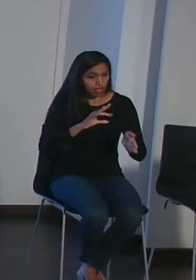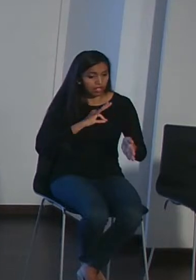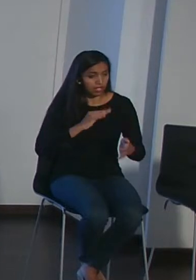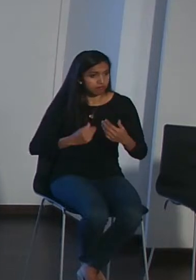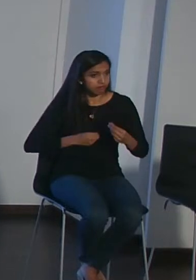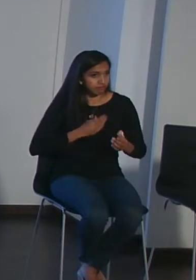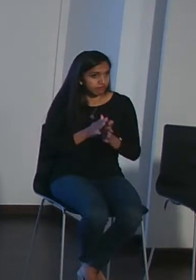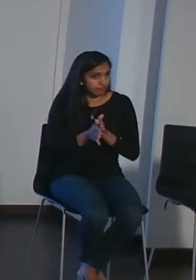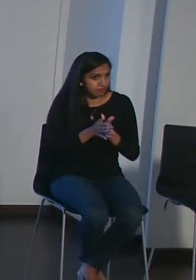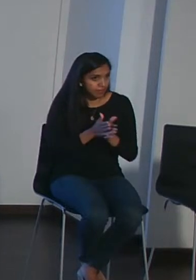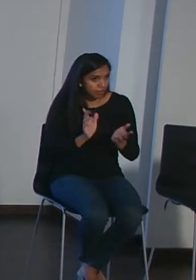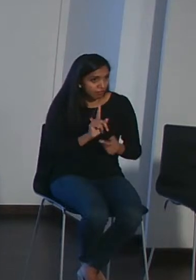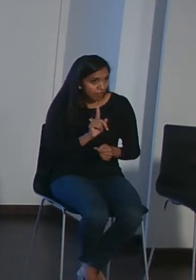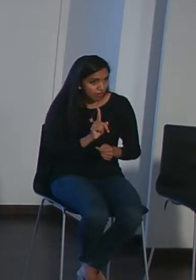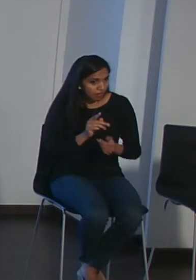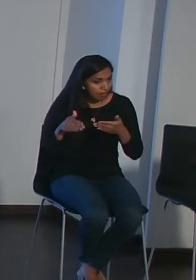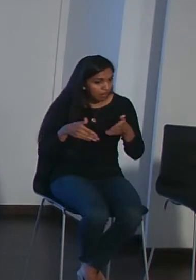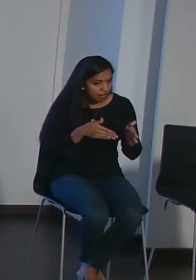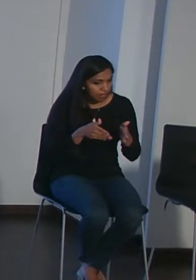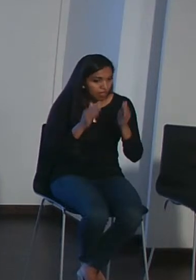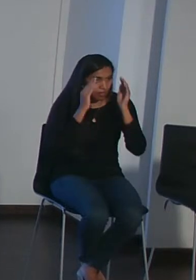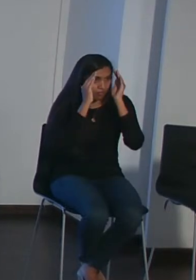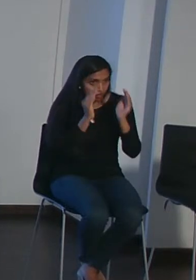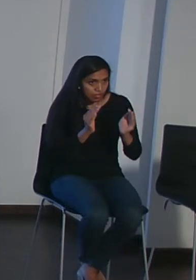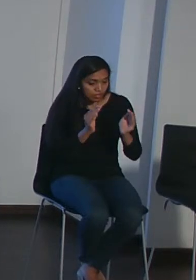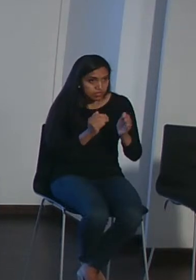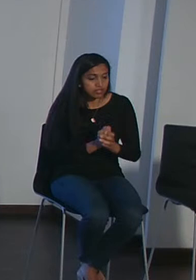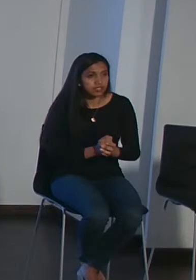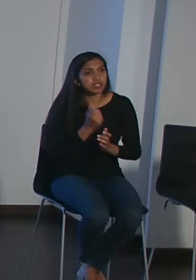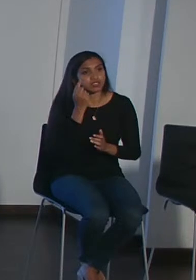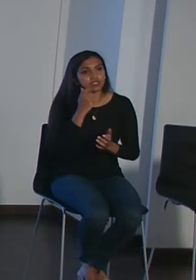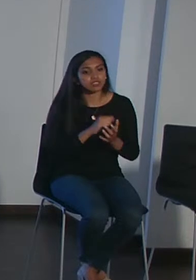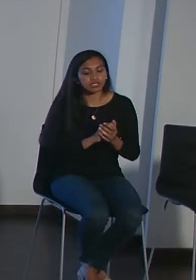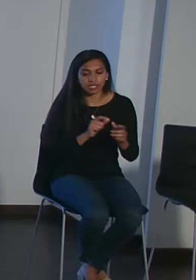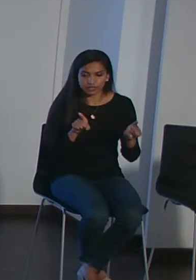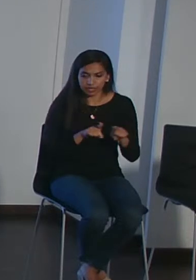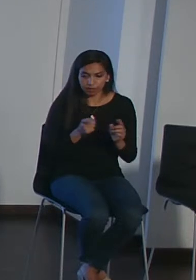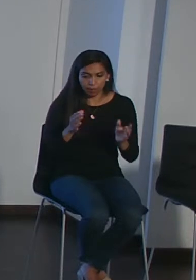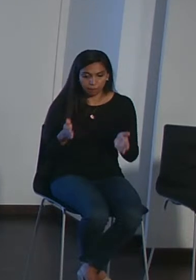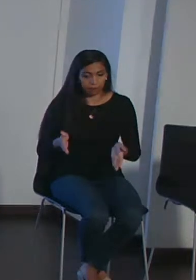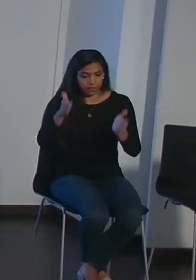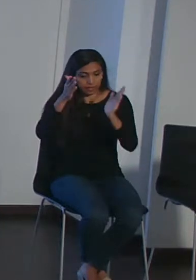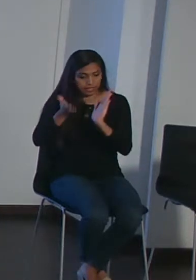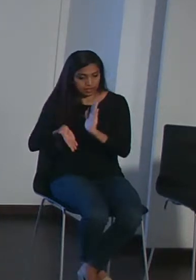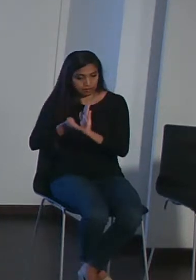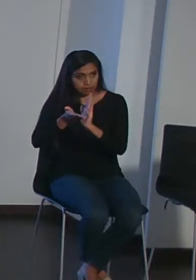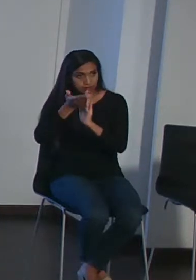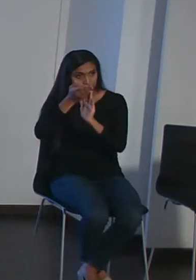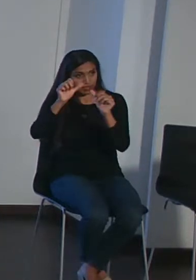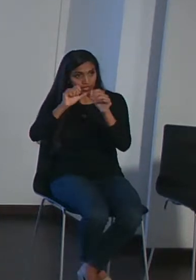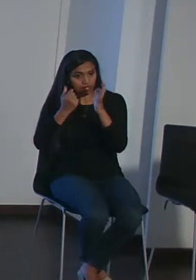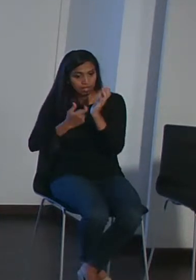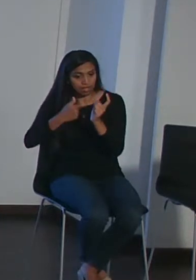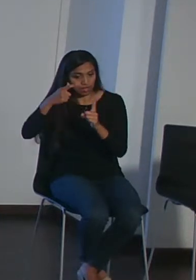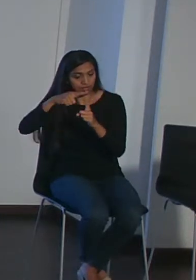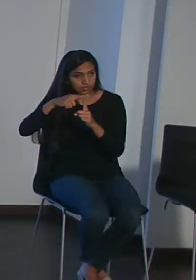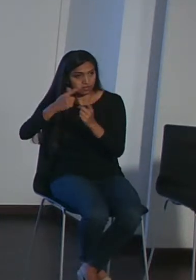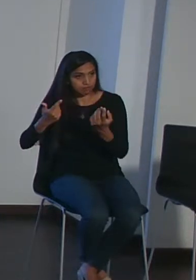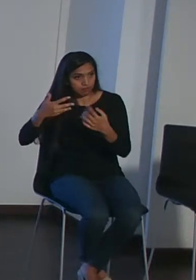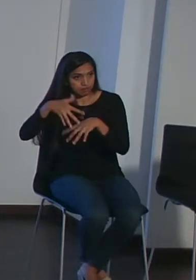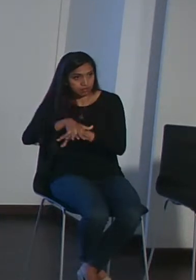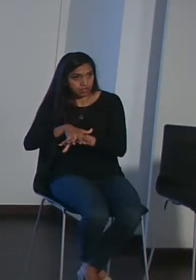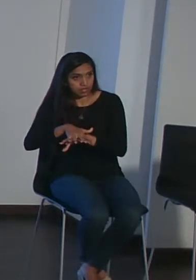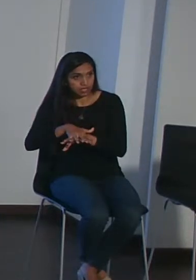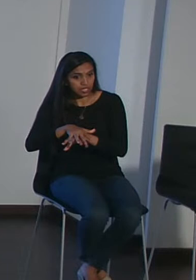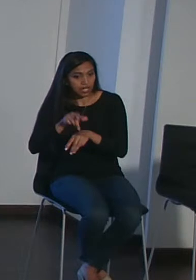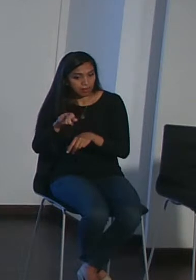the conversations between the work themselves, and how you work with the architecture to create that narrative is something which I think we